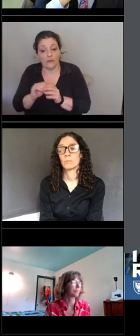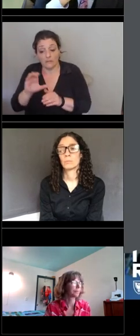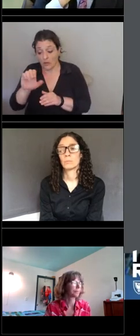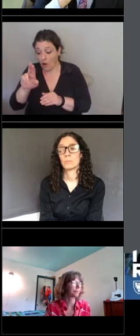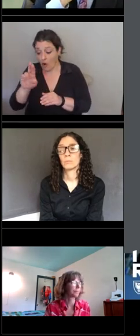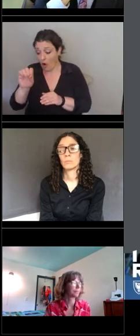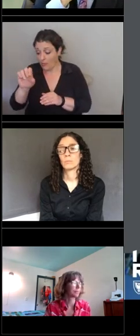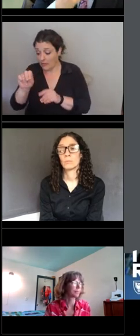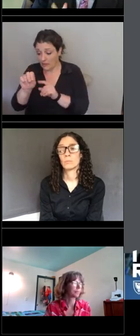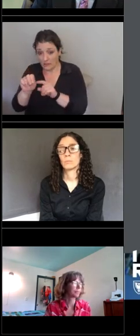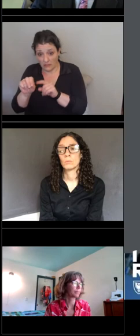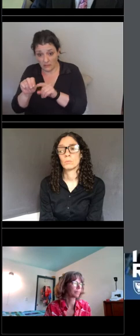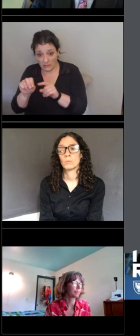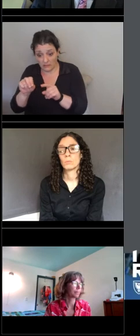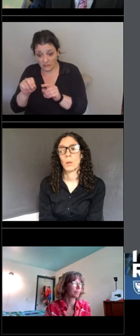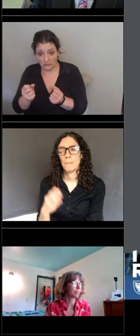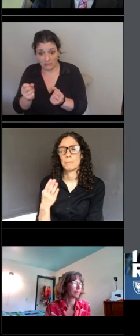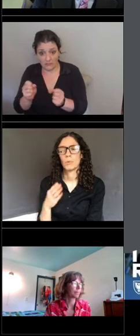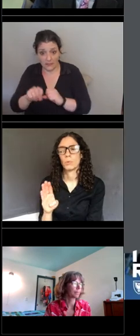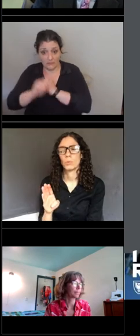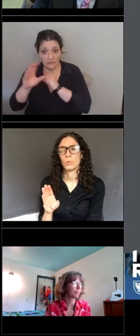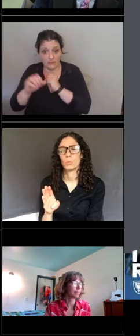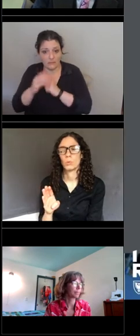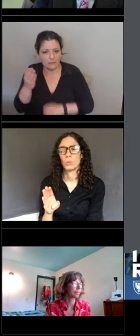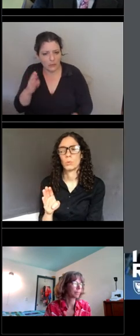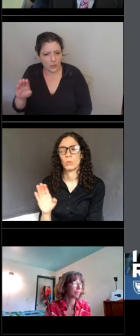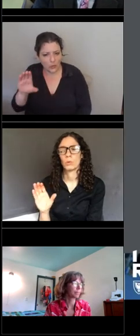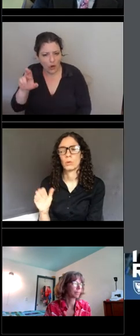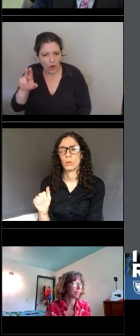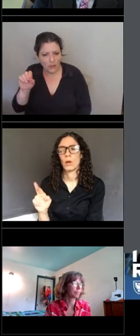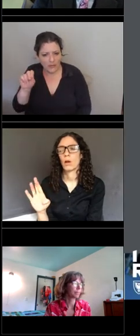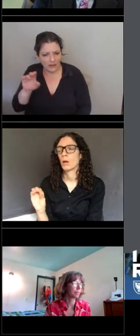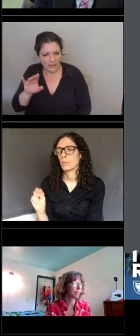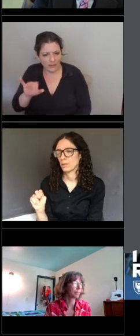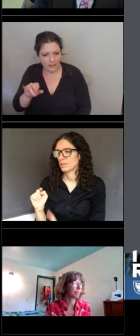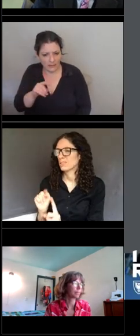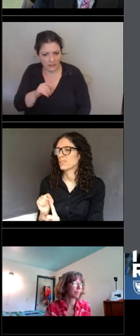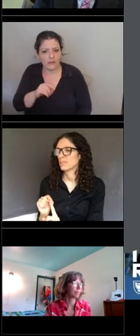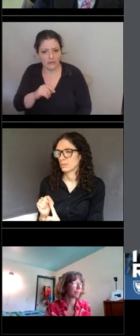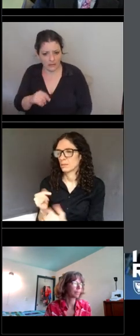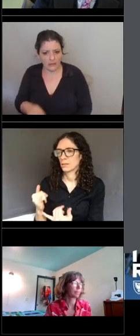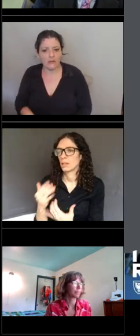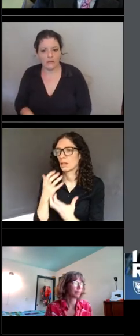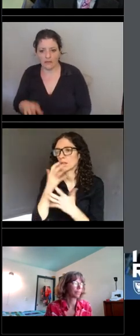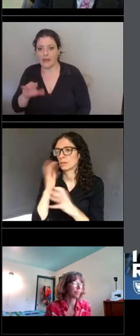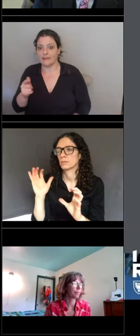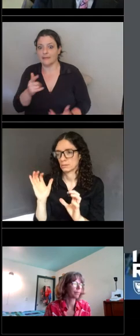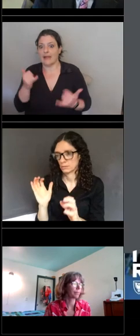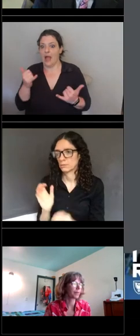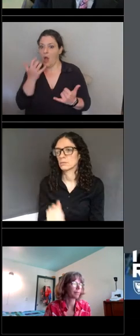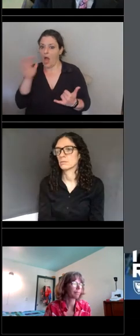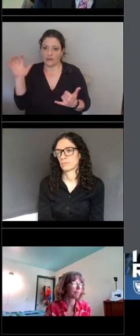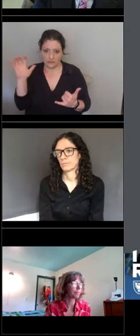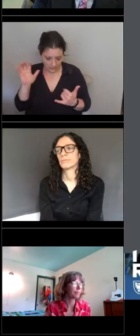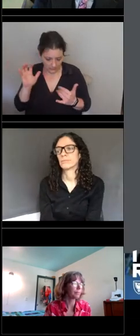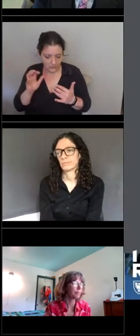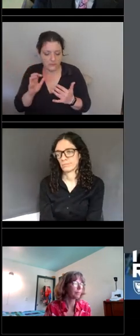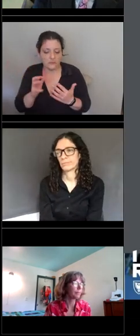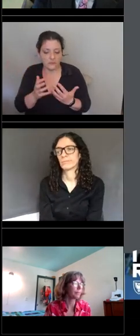contact with people at Greater Power Loans that have initiated a blue carbon project, especially for that reason, to be able to aid an increase in